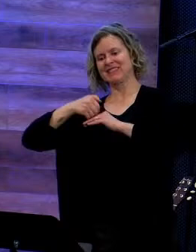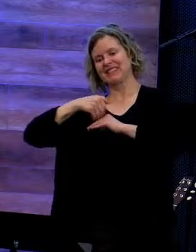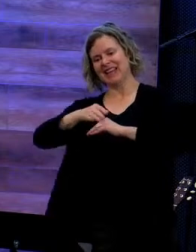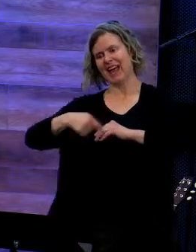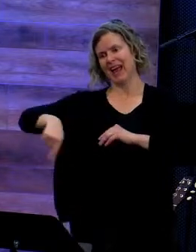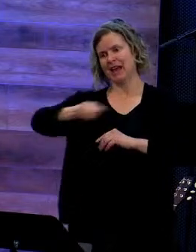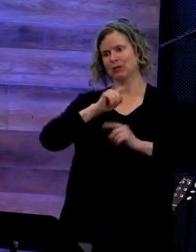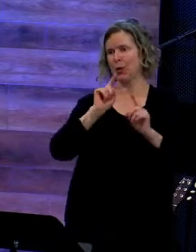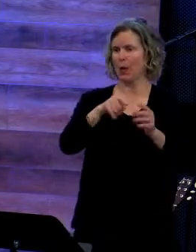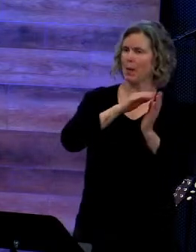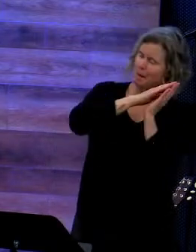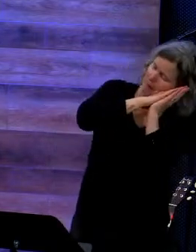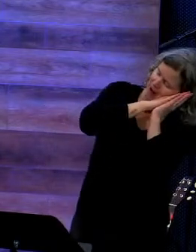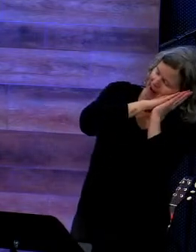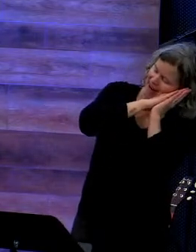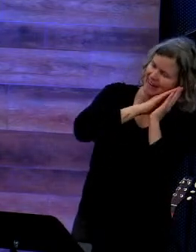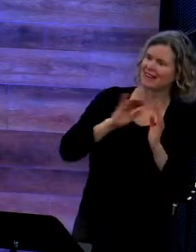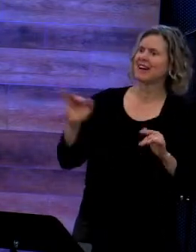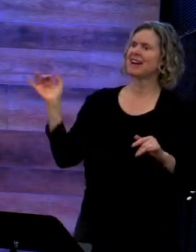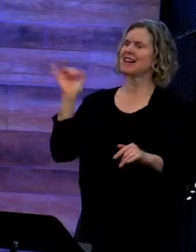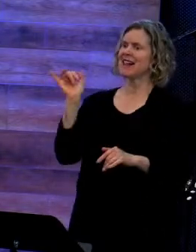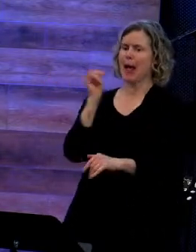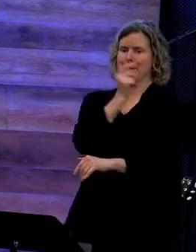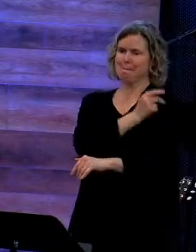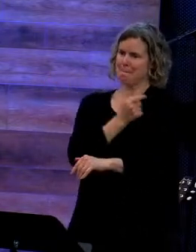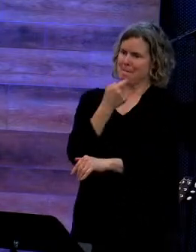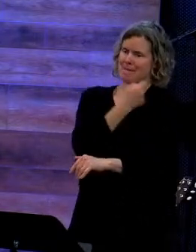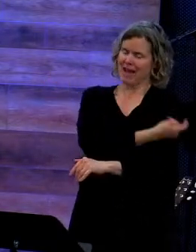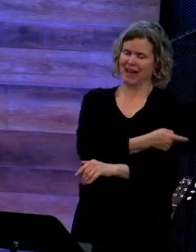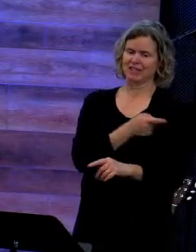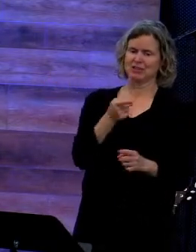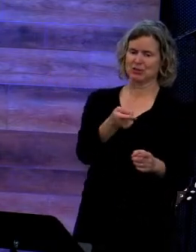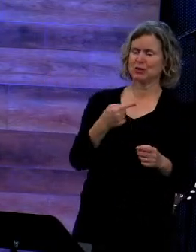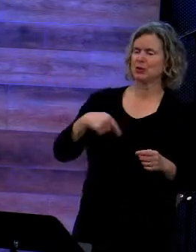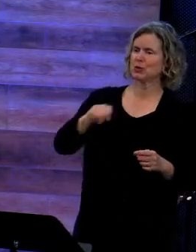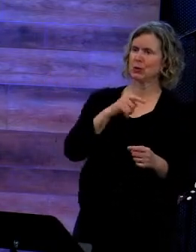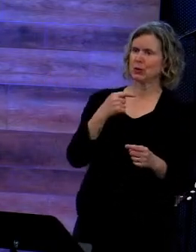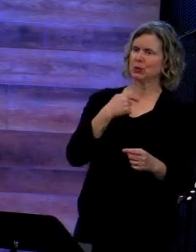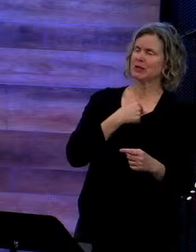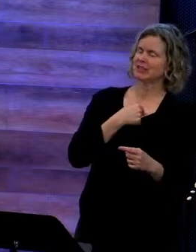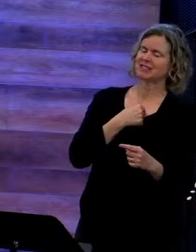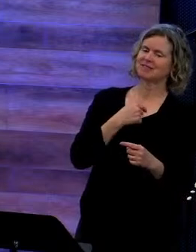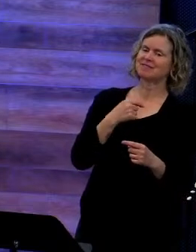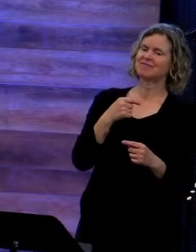and that our work is indispensable. To cure us of this disease, God turns us into